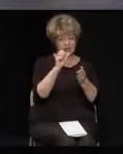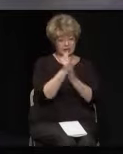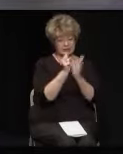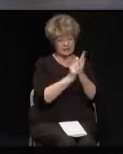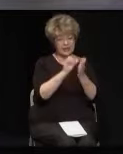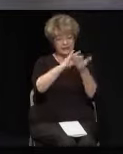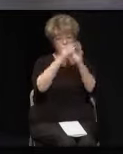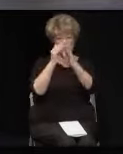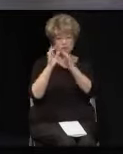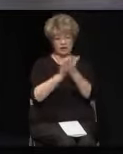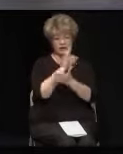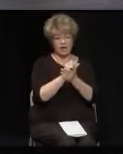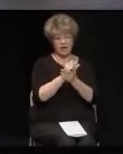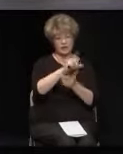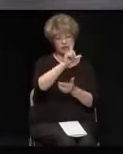2021.